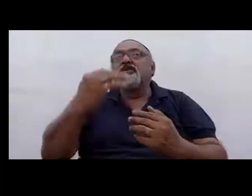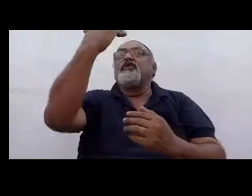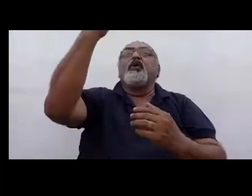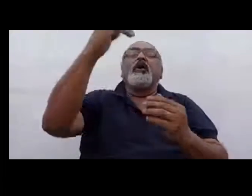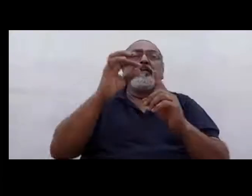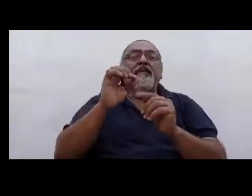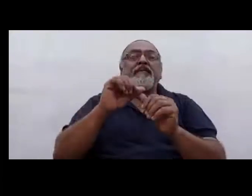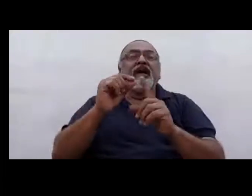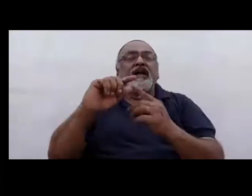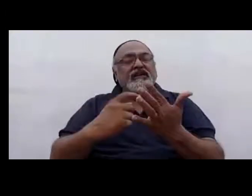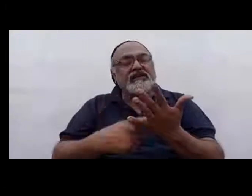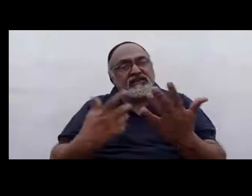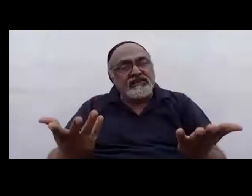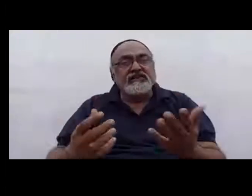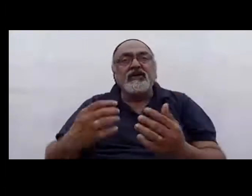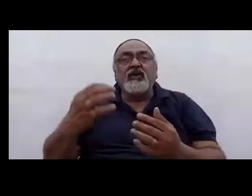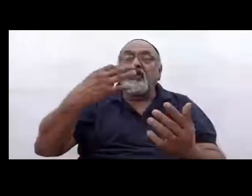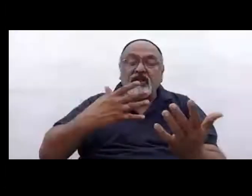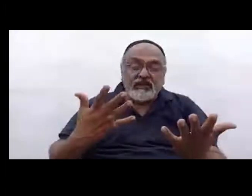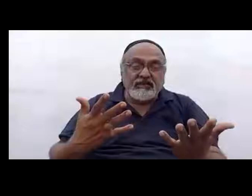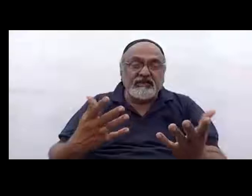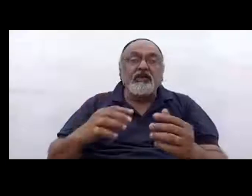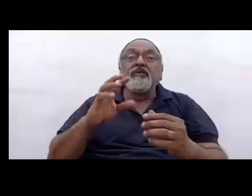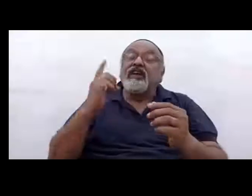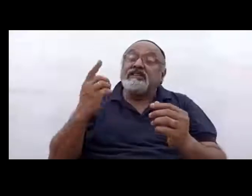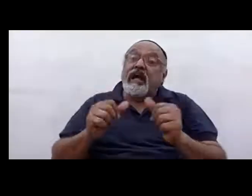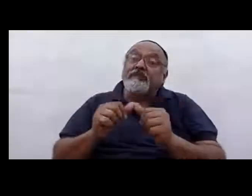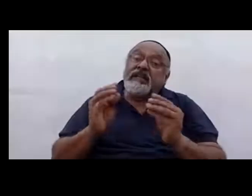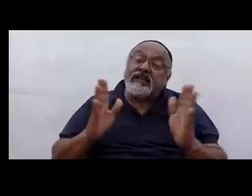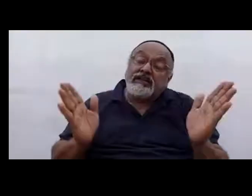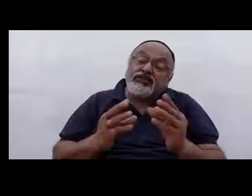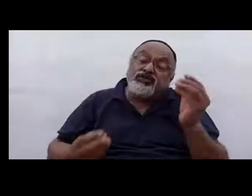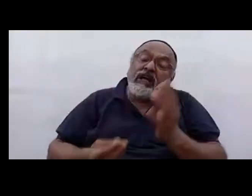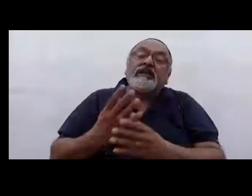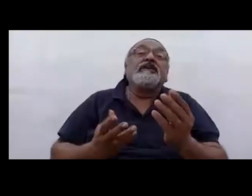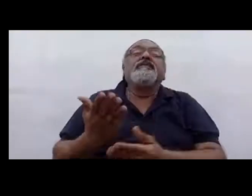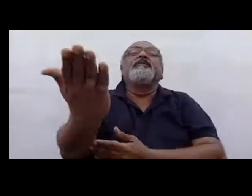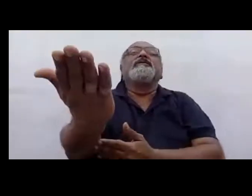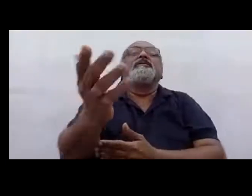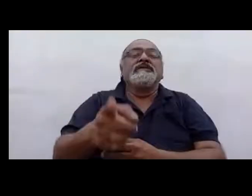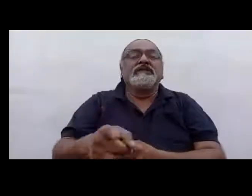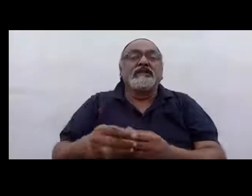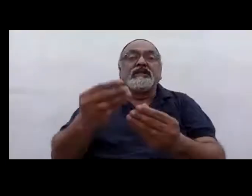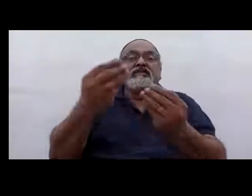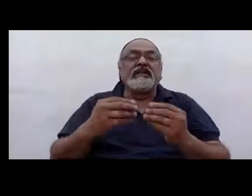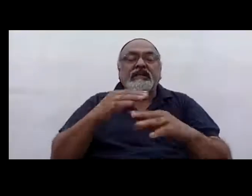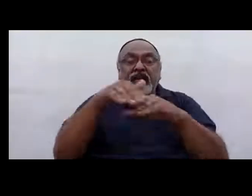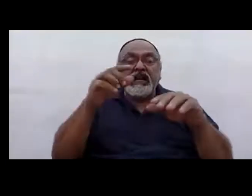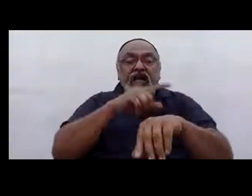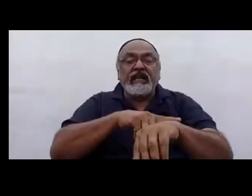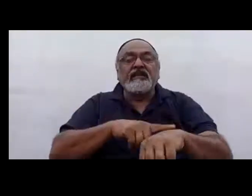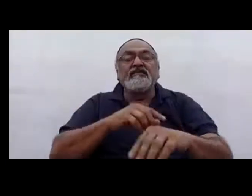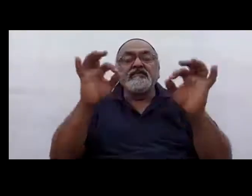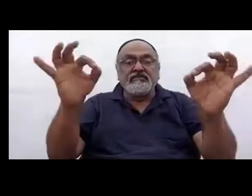such, we are supposed to submit the abstract in the beginning itself, and we are given a specific deadline to do so. So